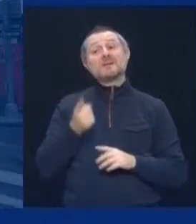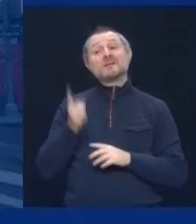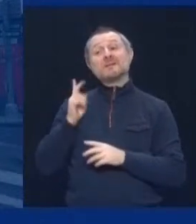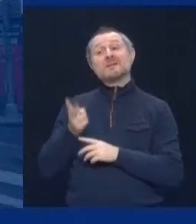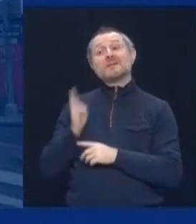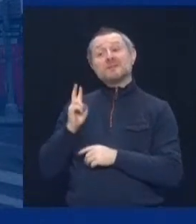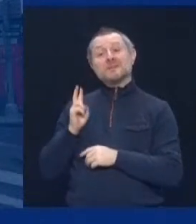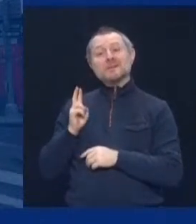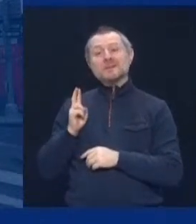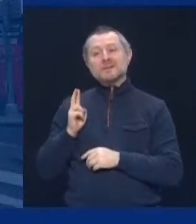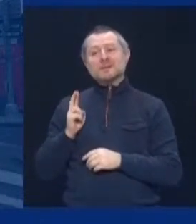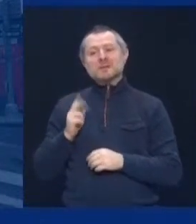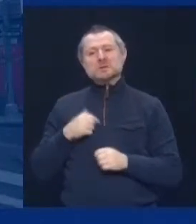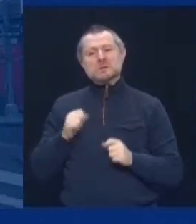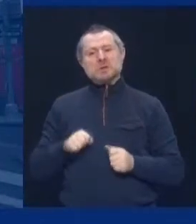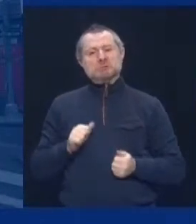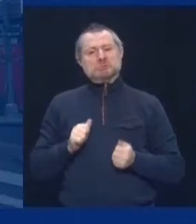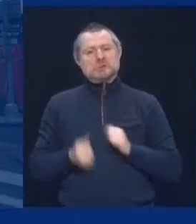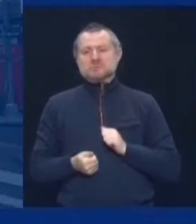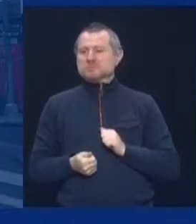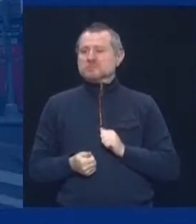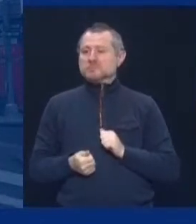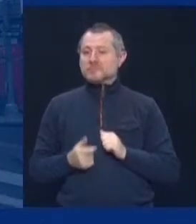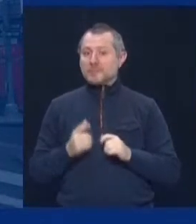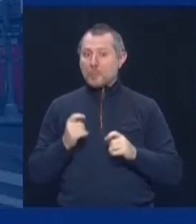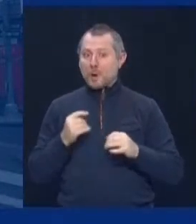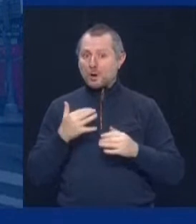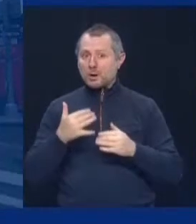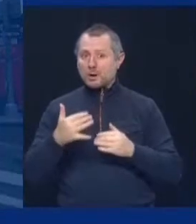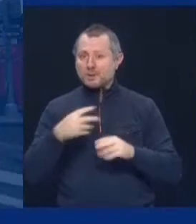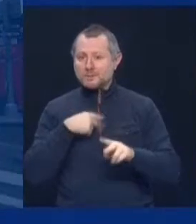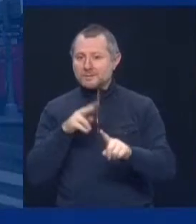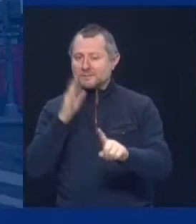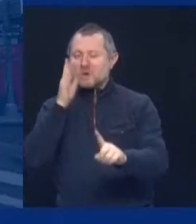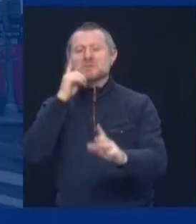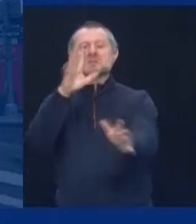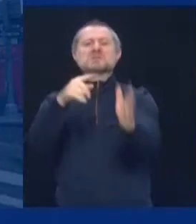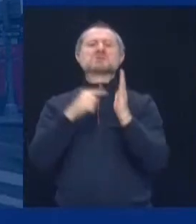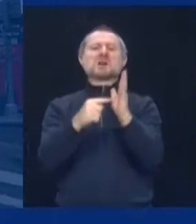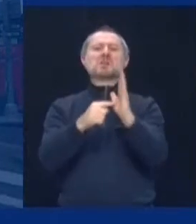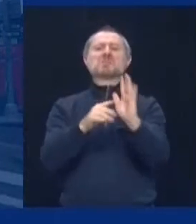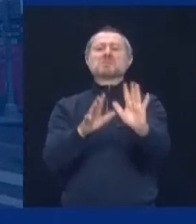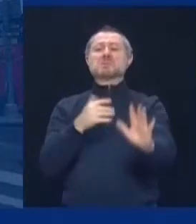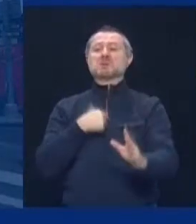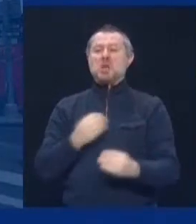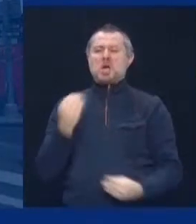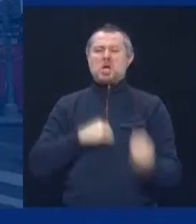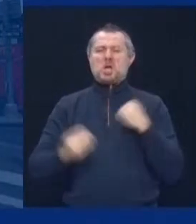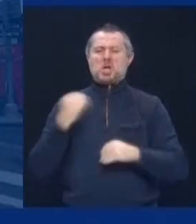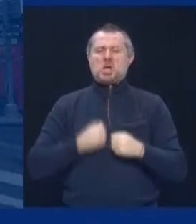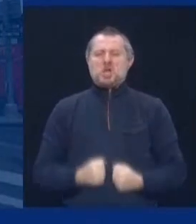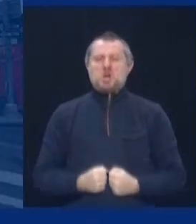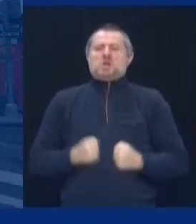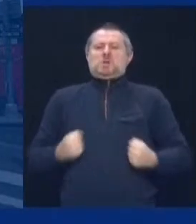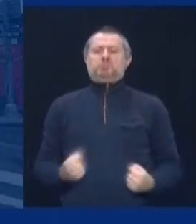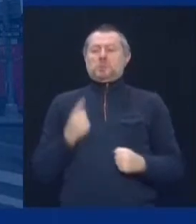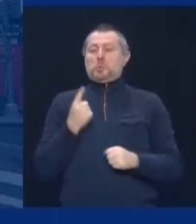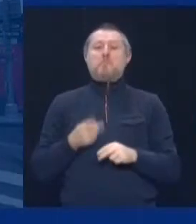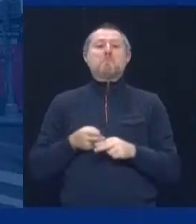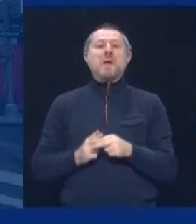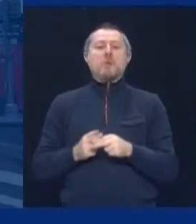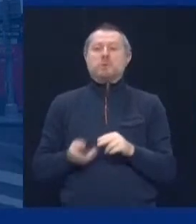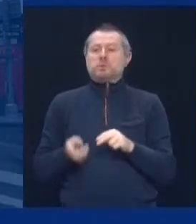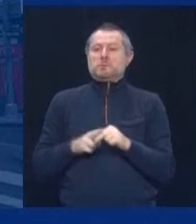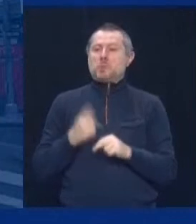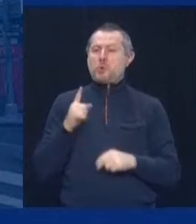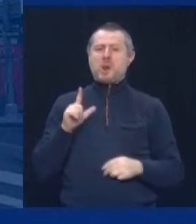forward. I put on £1 a week for the past 4 weeks. Well, then